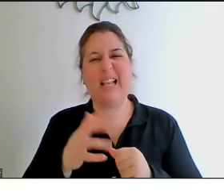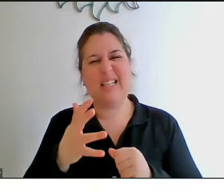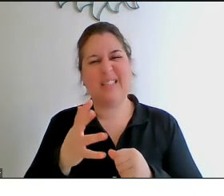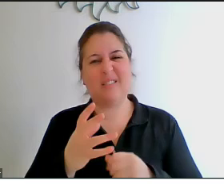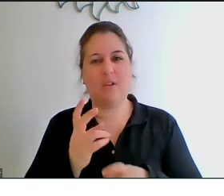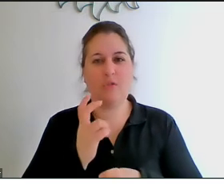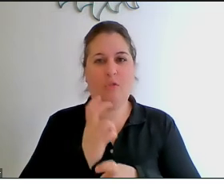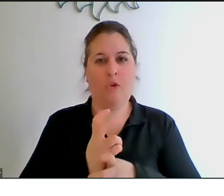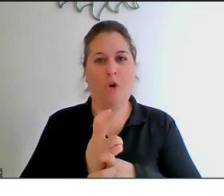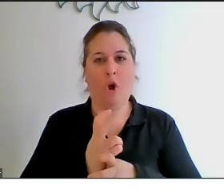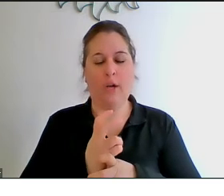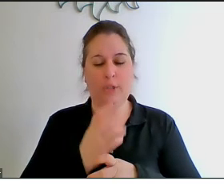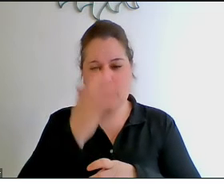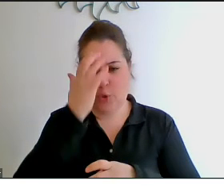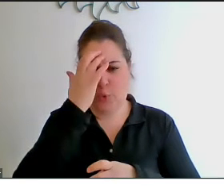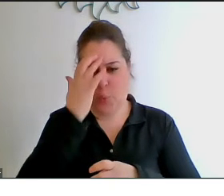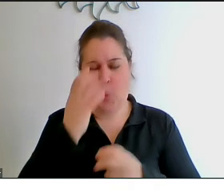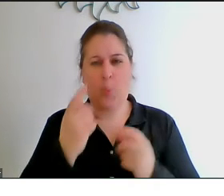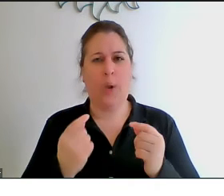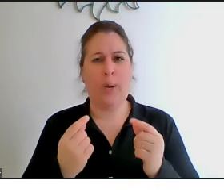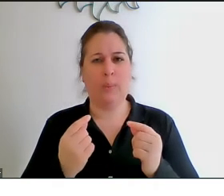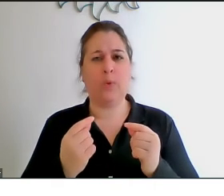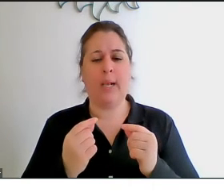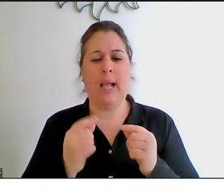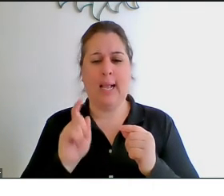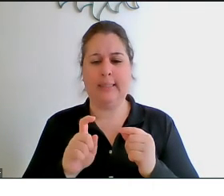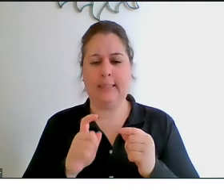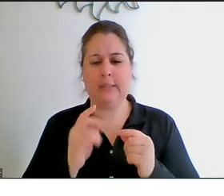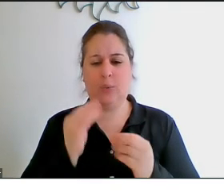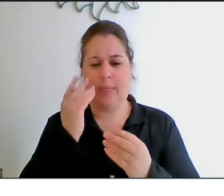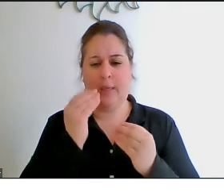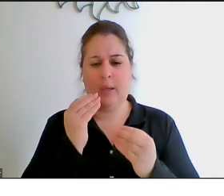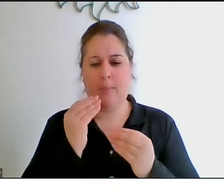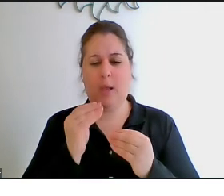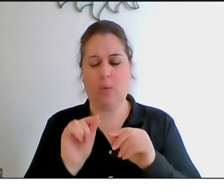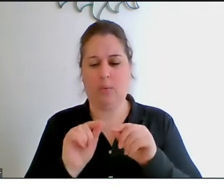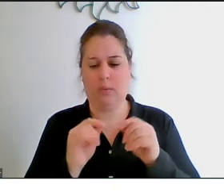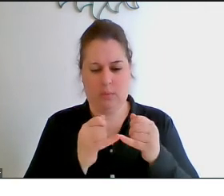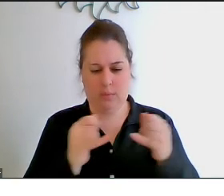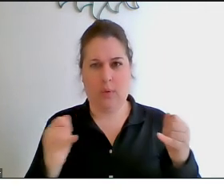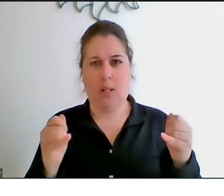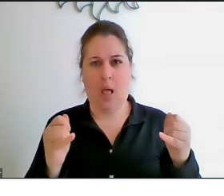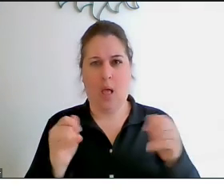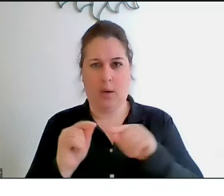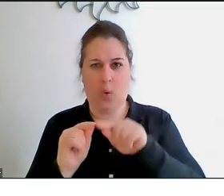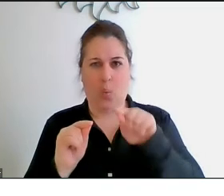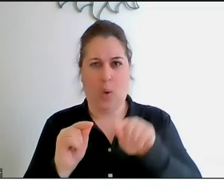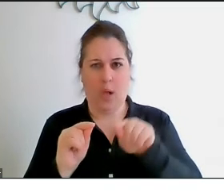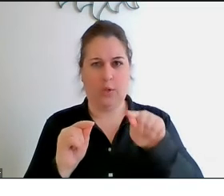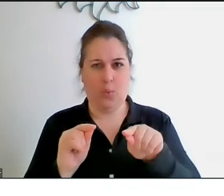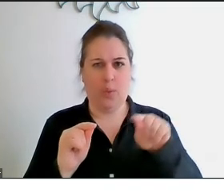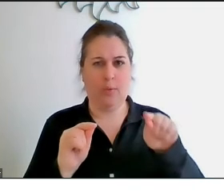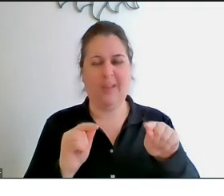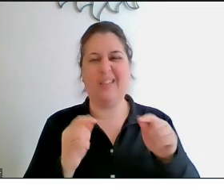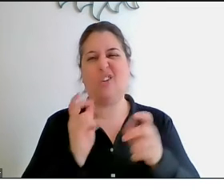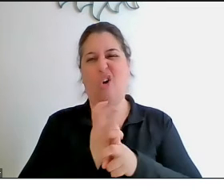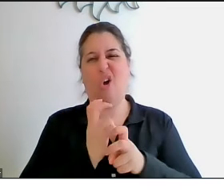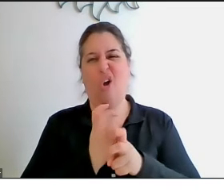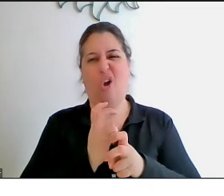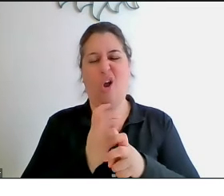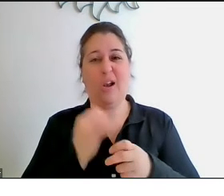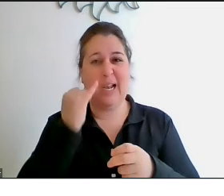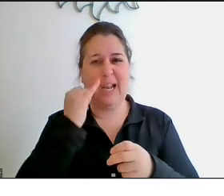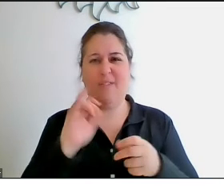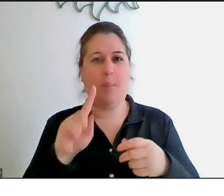where I'm going if I'm doing it like this and trying to look at the numbers below. So I'm going to go 1, 2, 3, 4, 5,